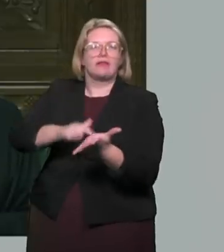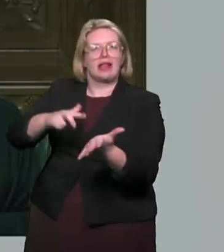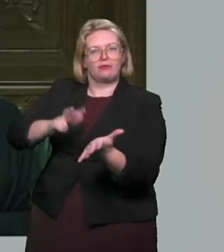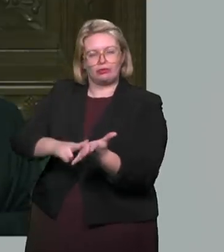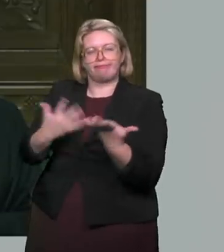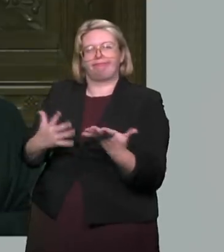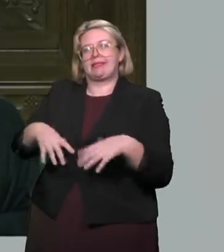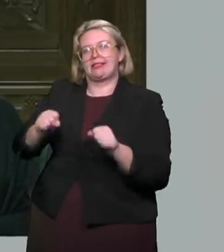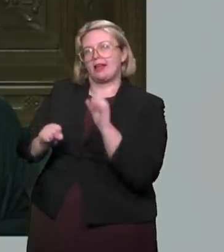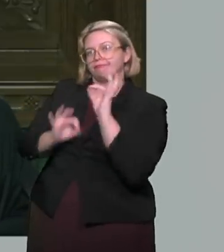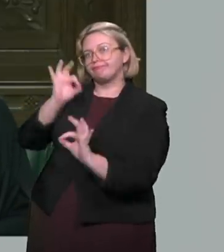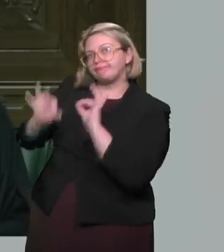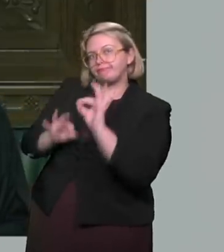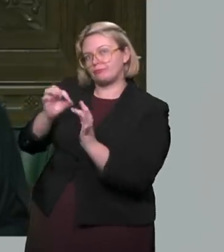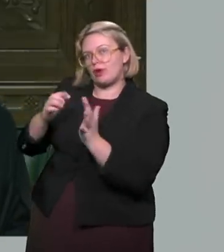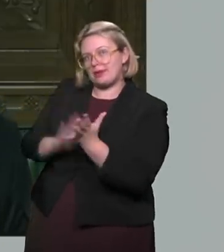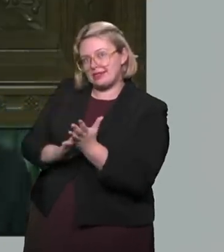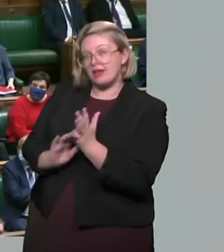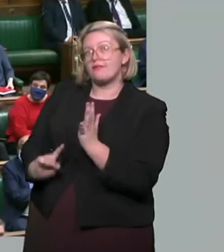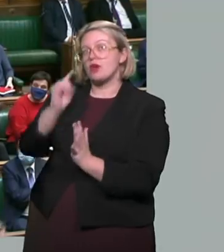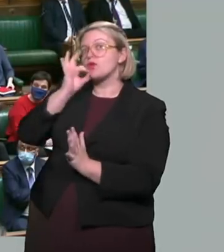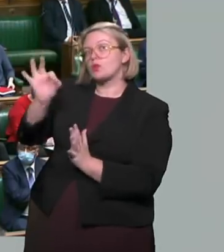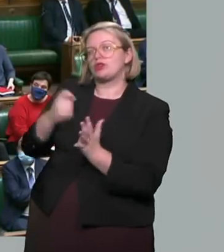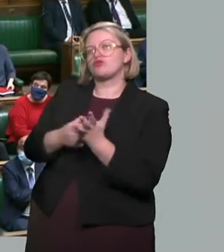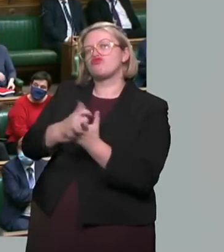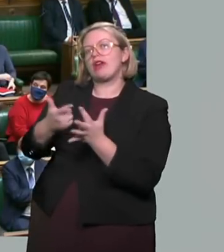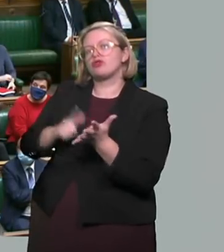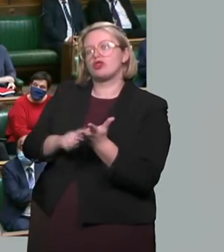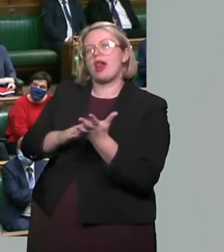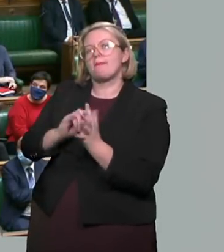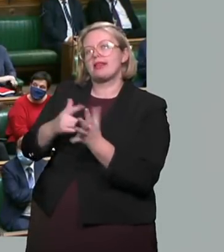We now start with questions to the Prime Minister. Muskell This